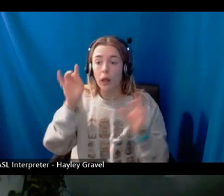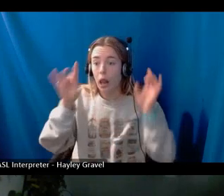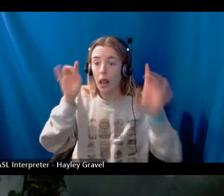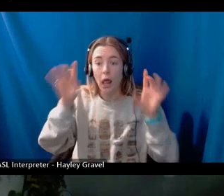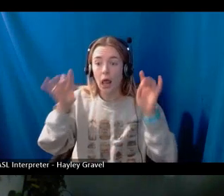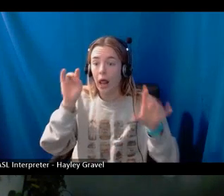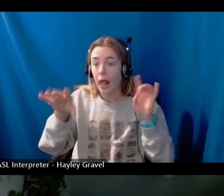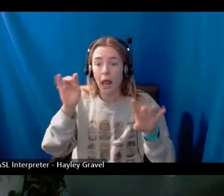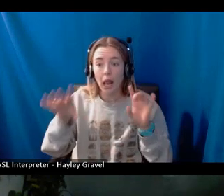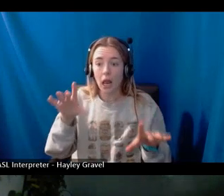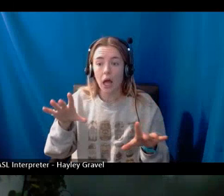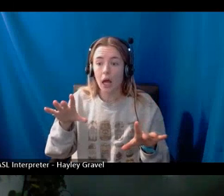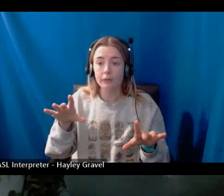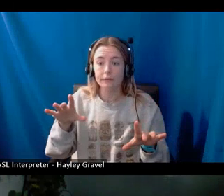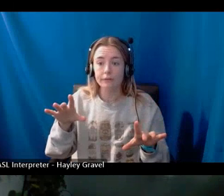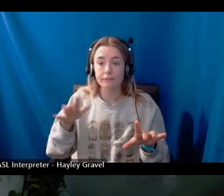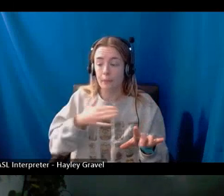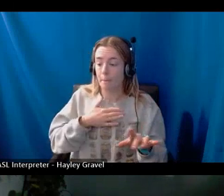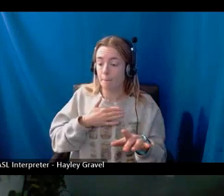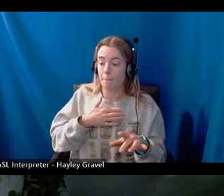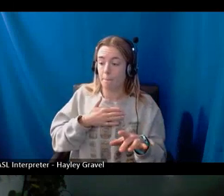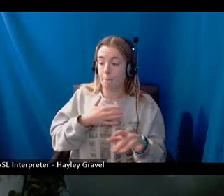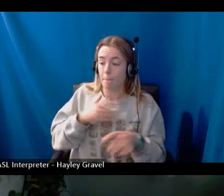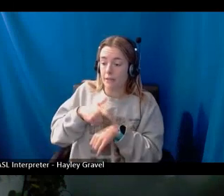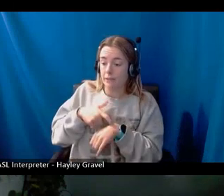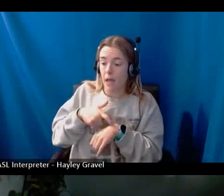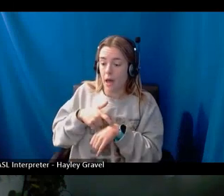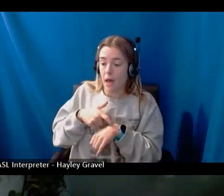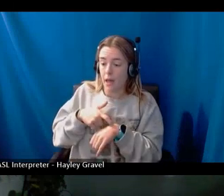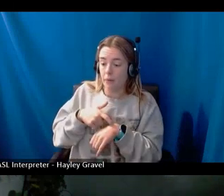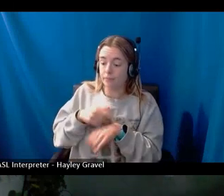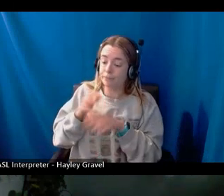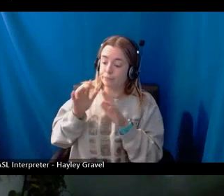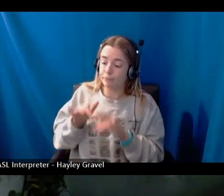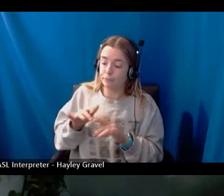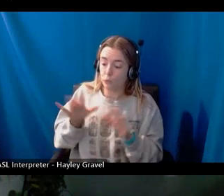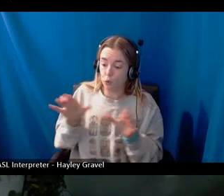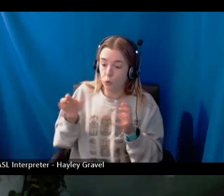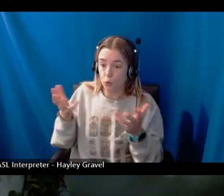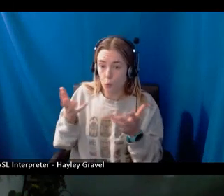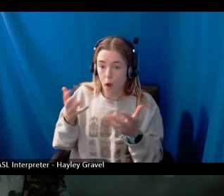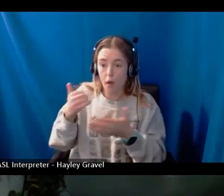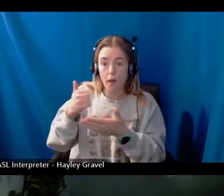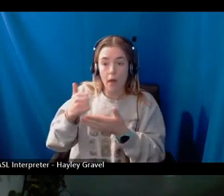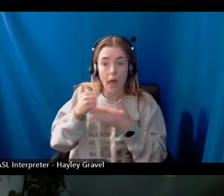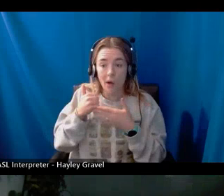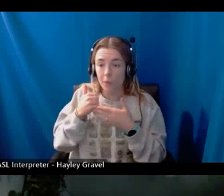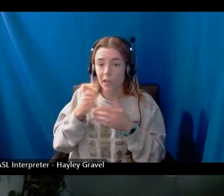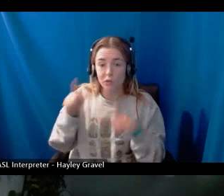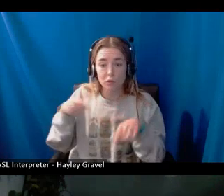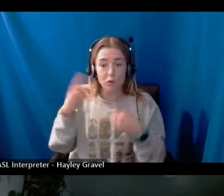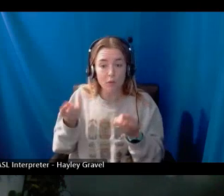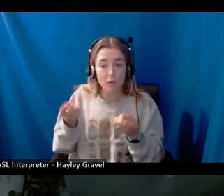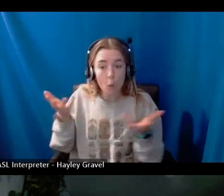here's what we're doing, or here's what I'm doing. This is what can help me, and so forth.